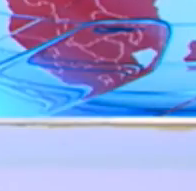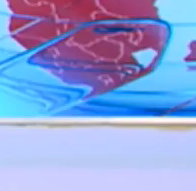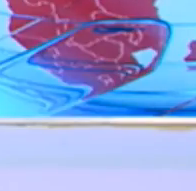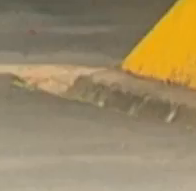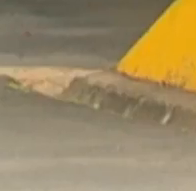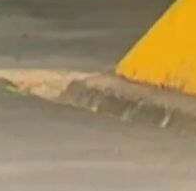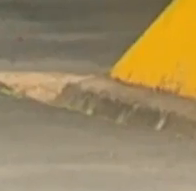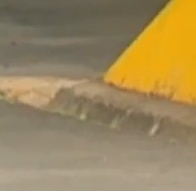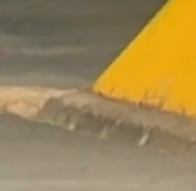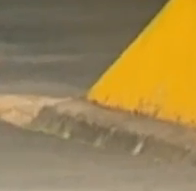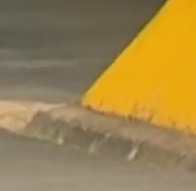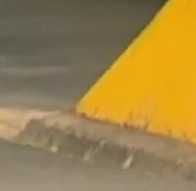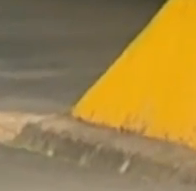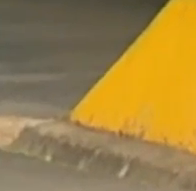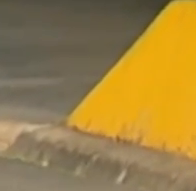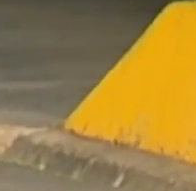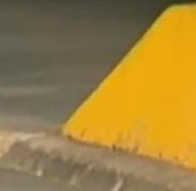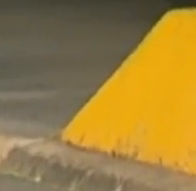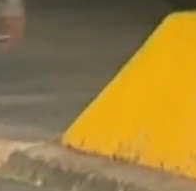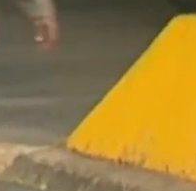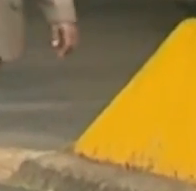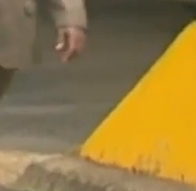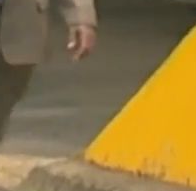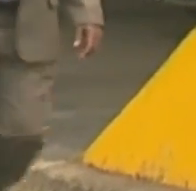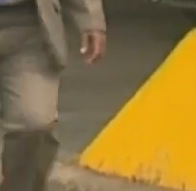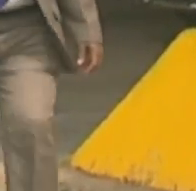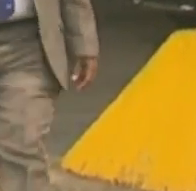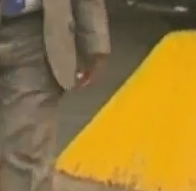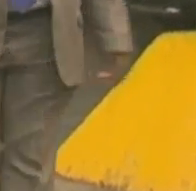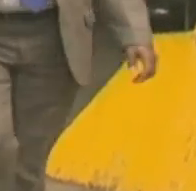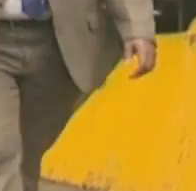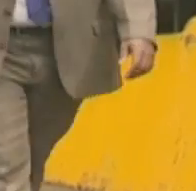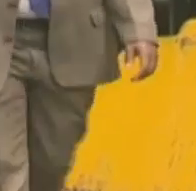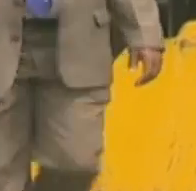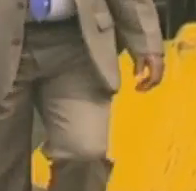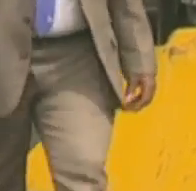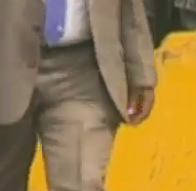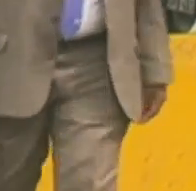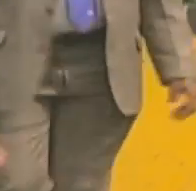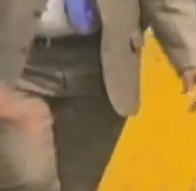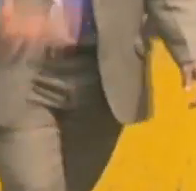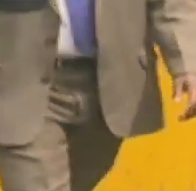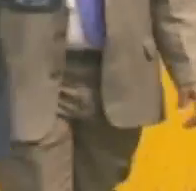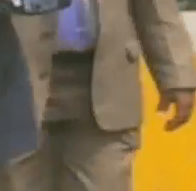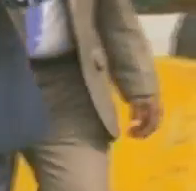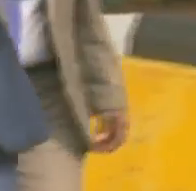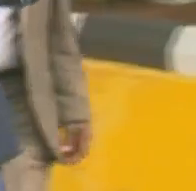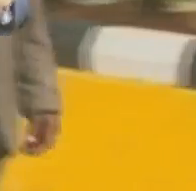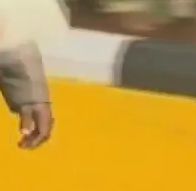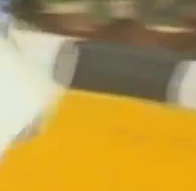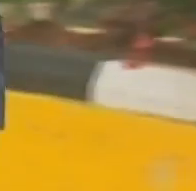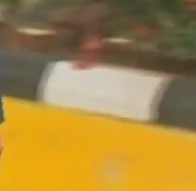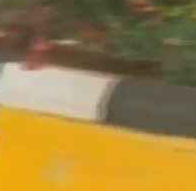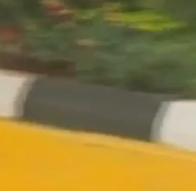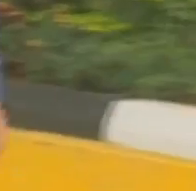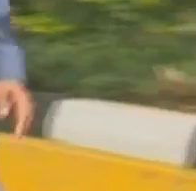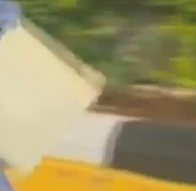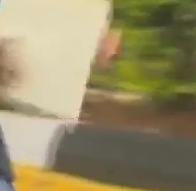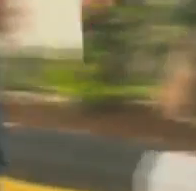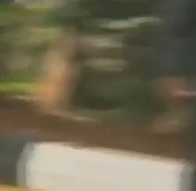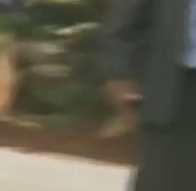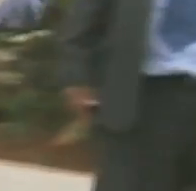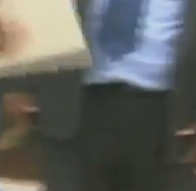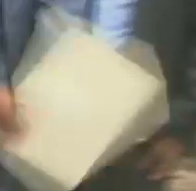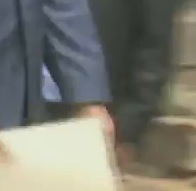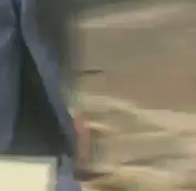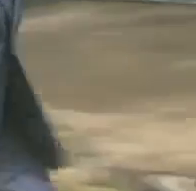The government is tonight asking you to tick all the boxes insofar as adhering to guidelines to stop the spread of the